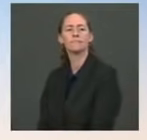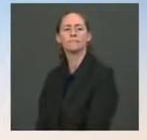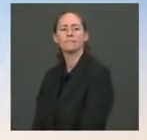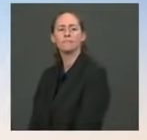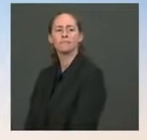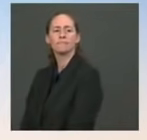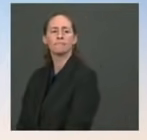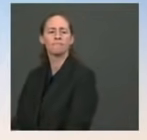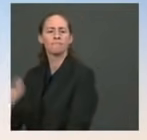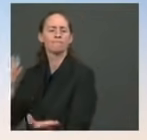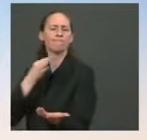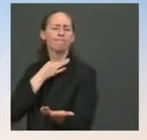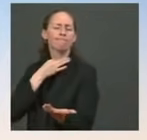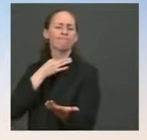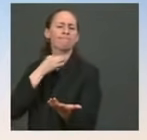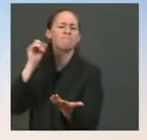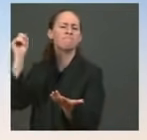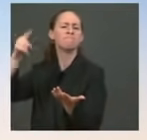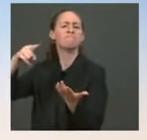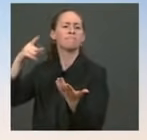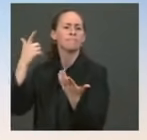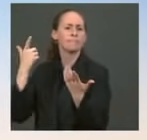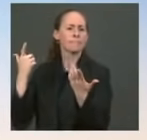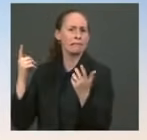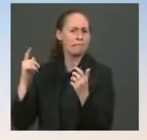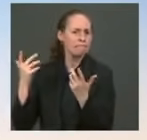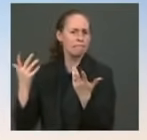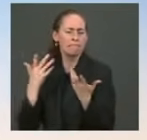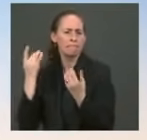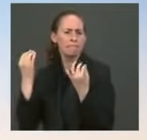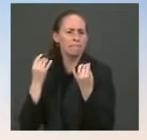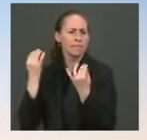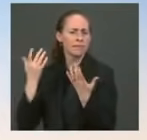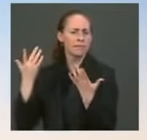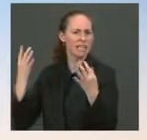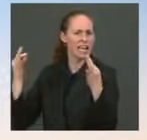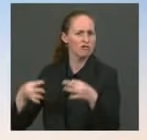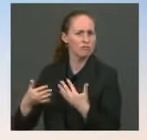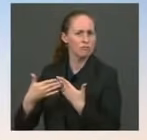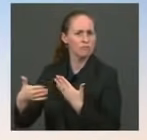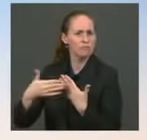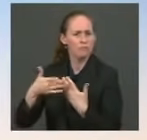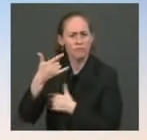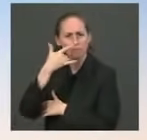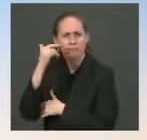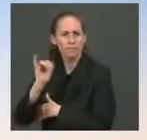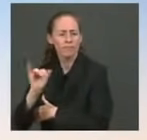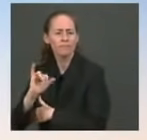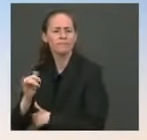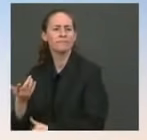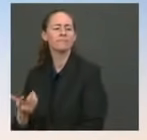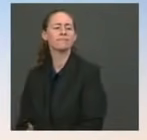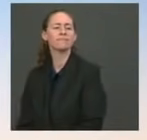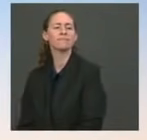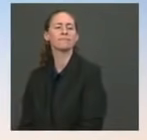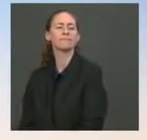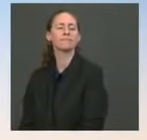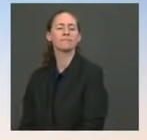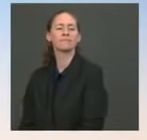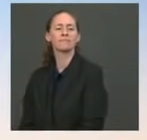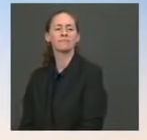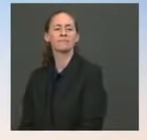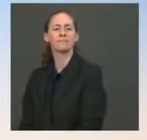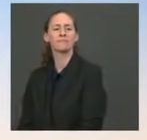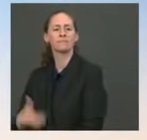any determination or thought put yet to what happens to ongoing COVID-related work during a potential shutdown? I'm